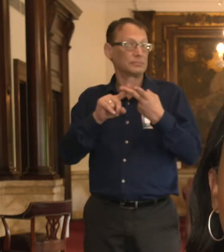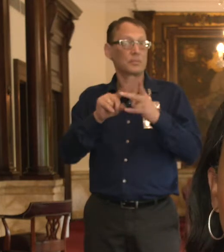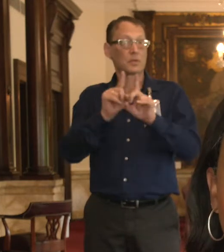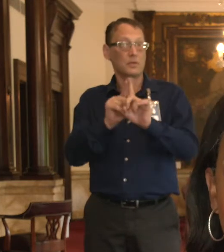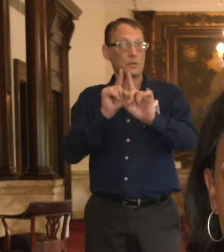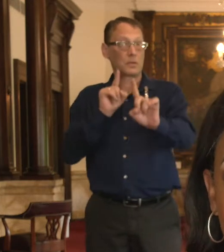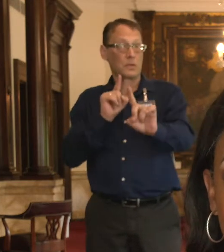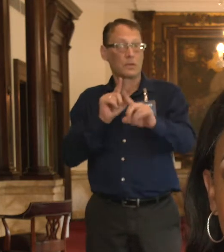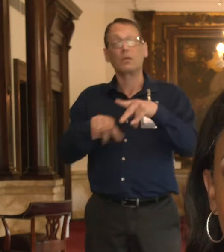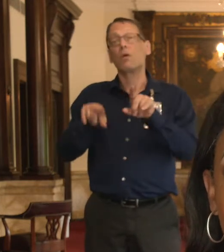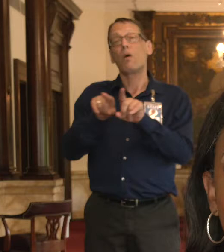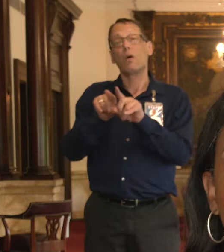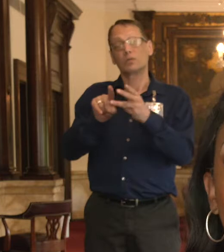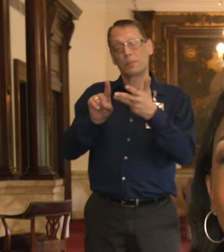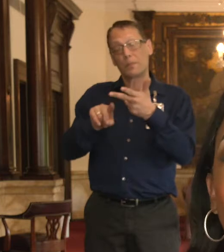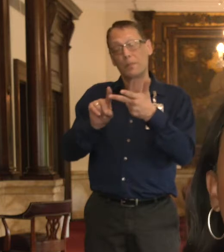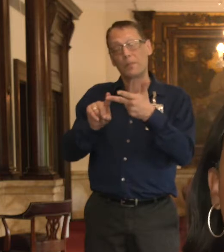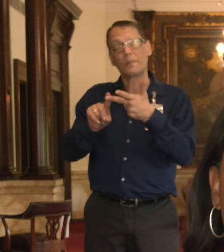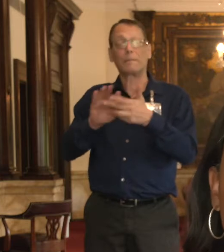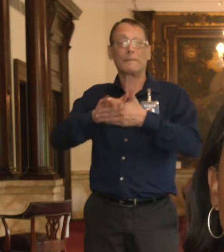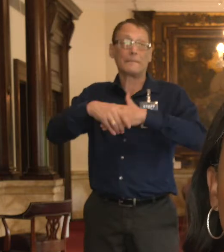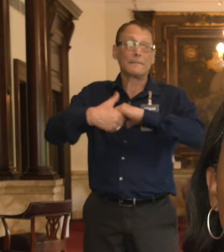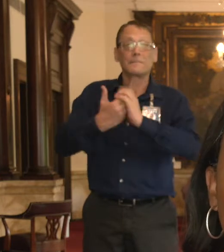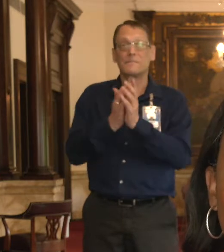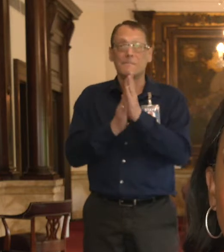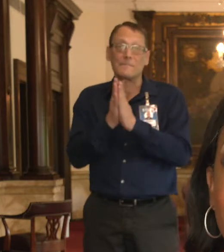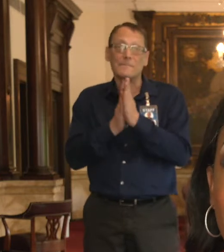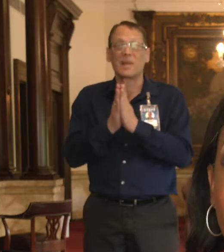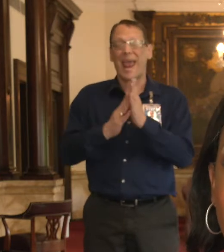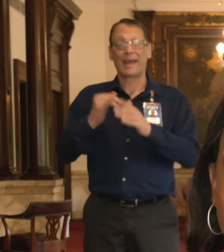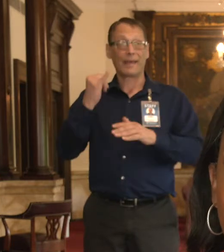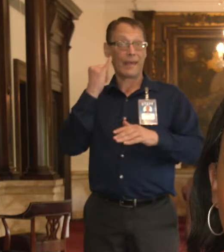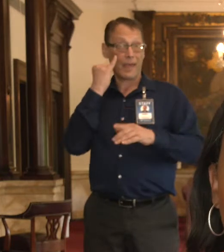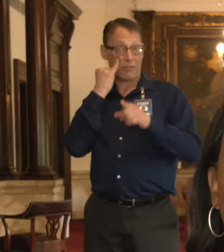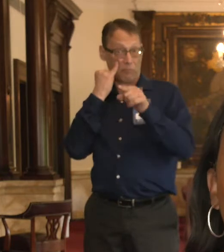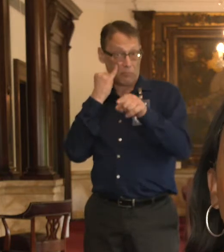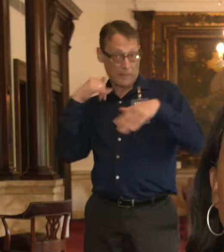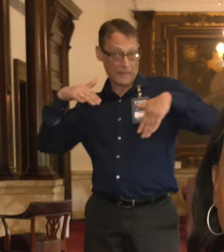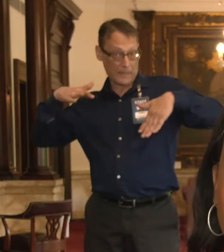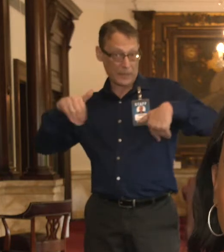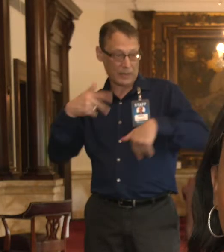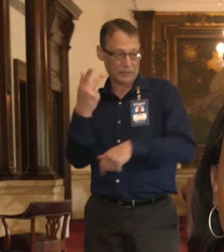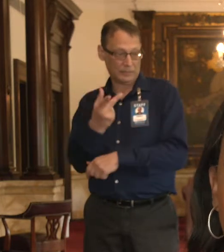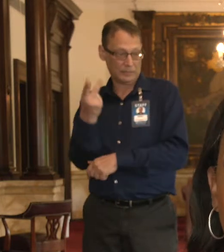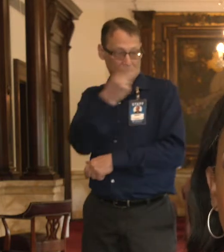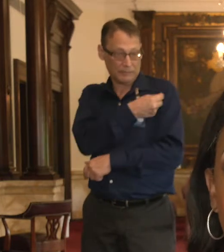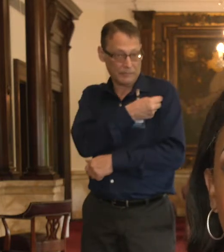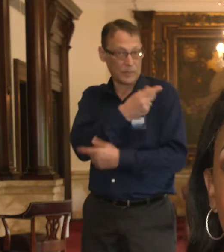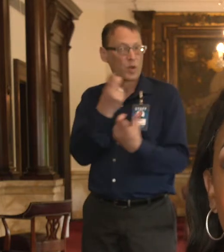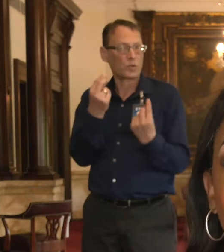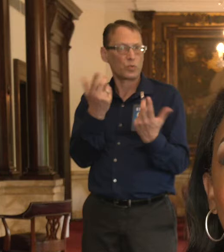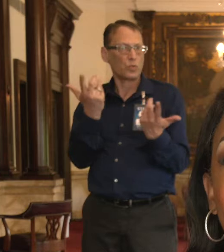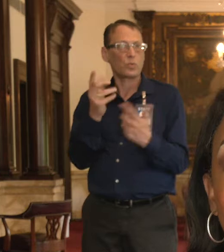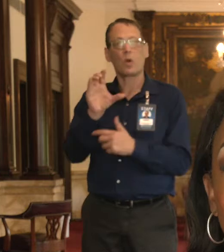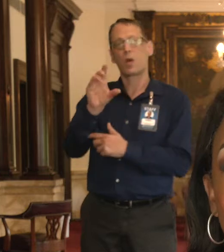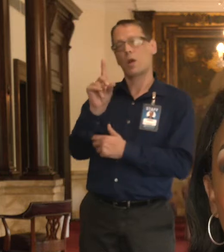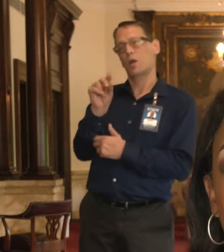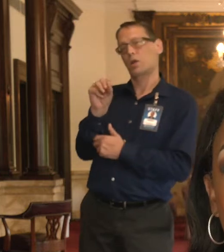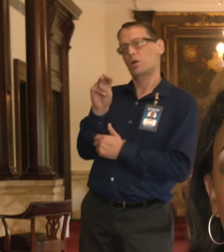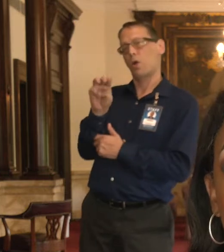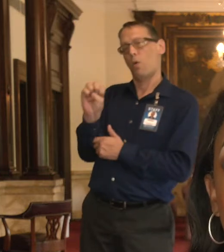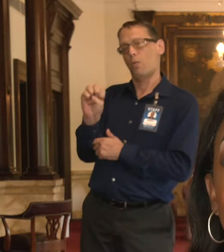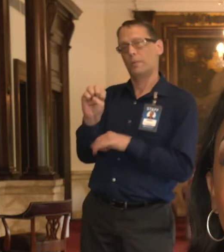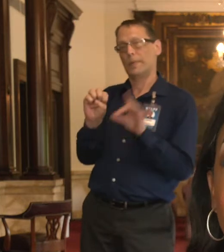and good hand hygiene. If you haven't received a COVID-19 vaccine, visit the Dome downtown, 8 to